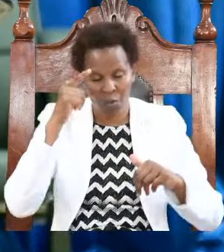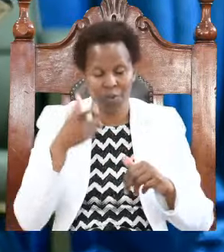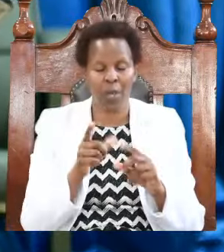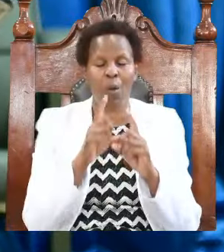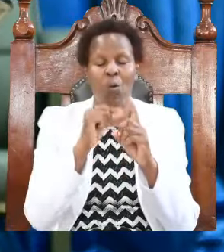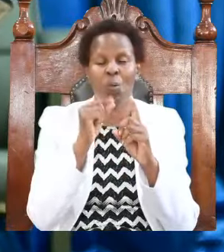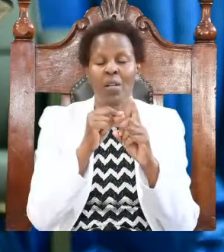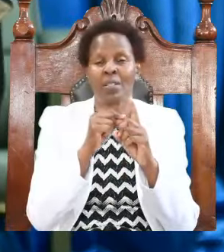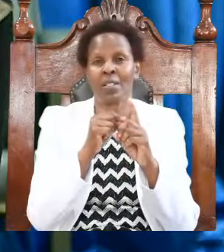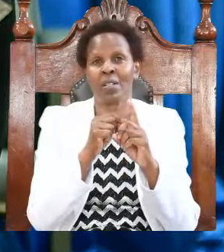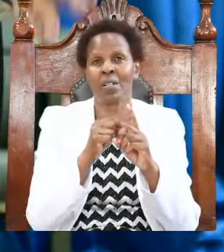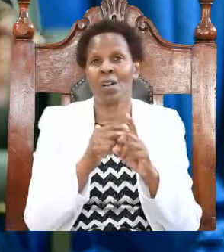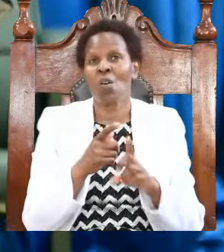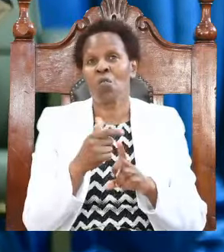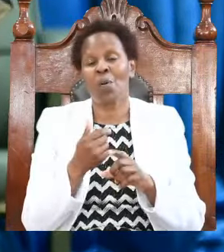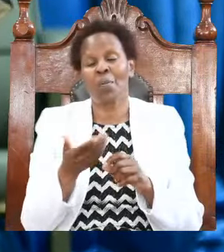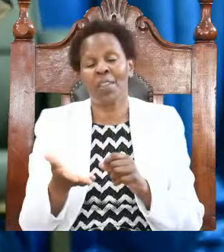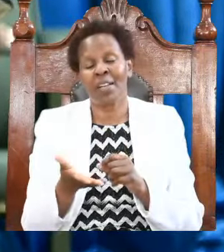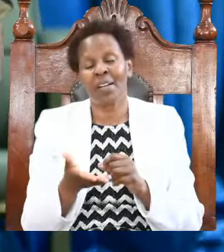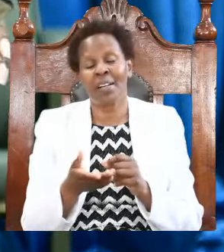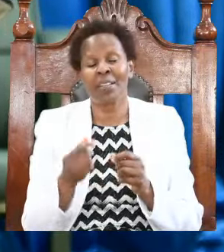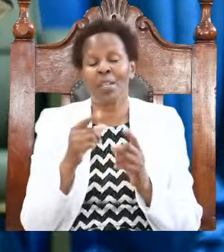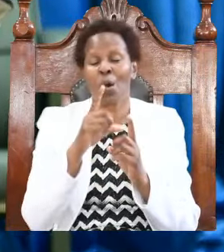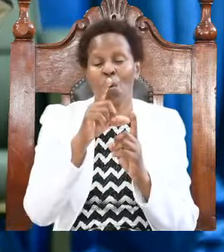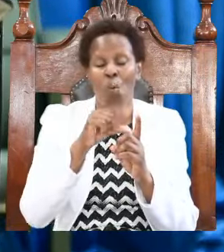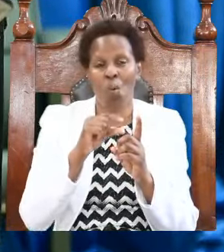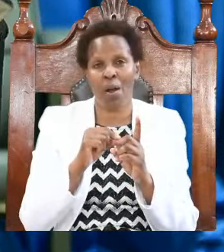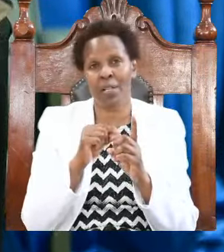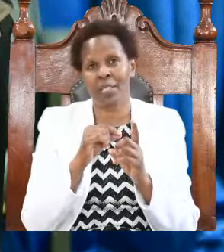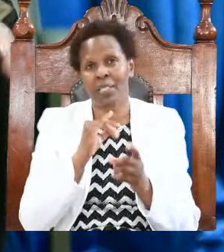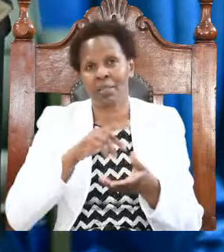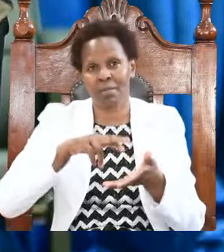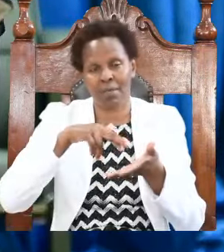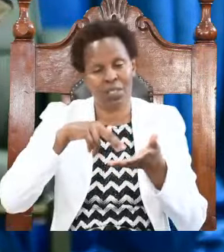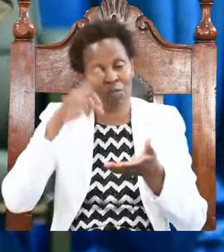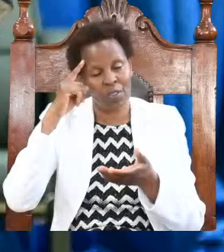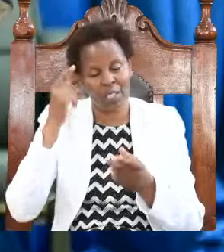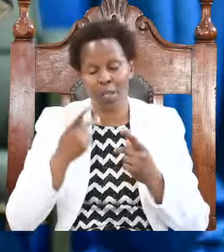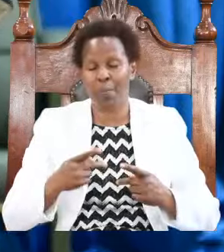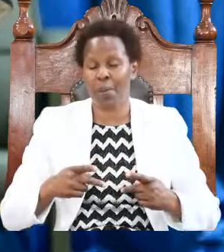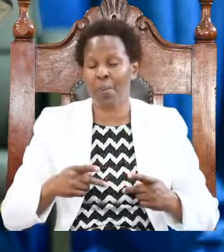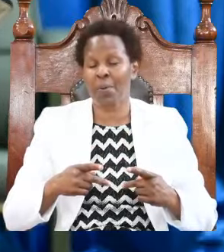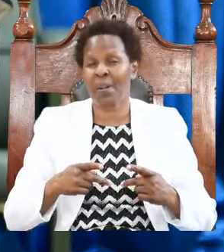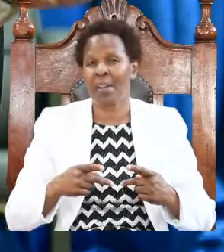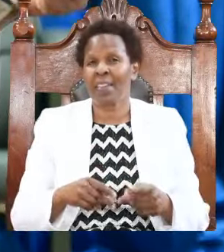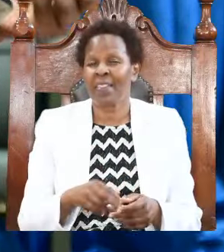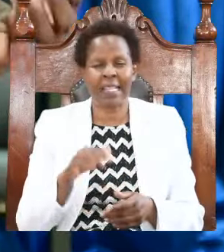and from there now, the word is read for them. And as this word is being read to them,